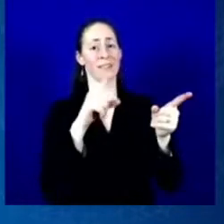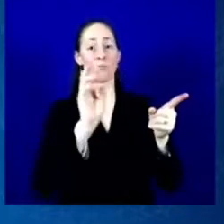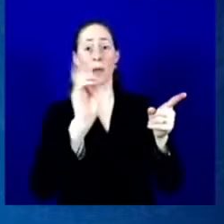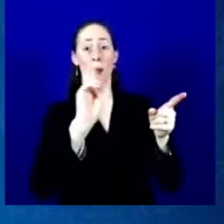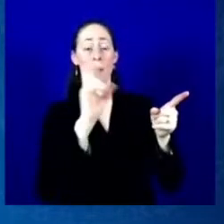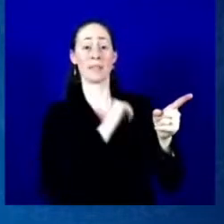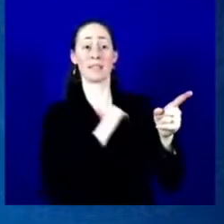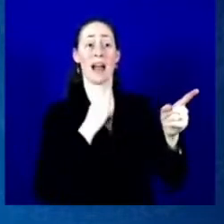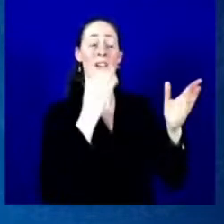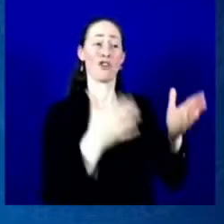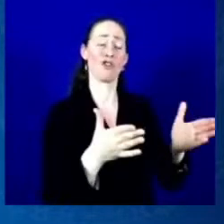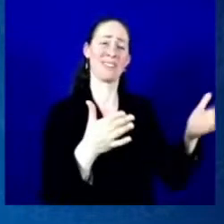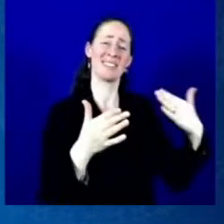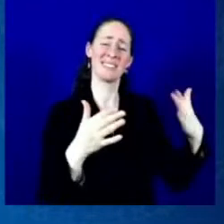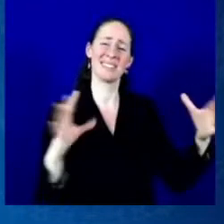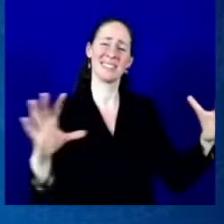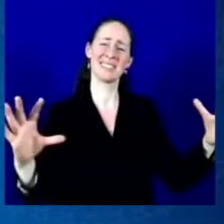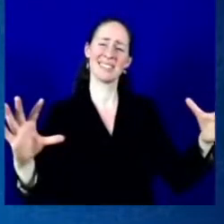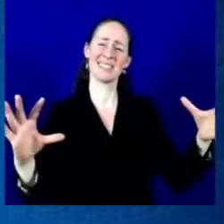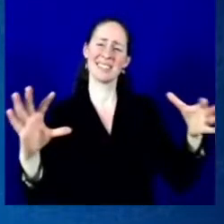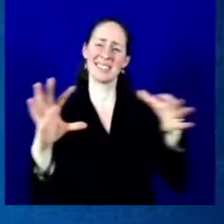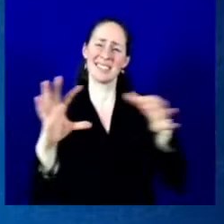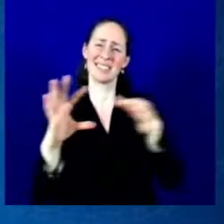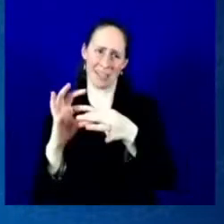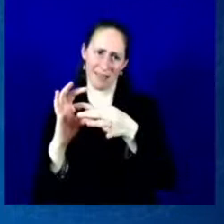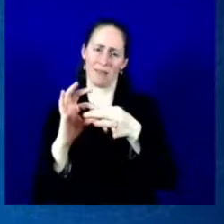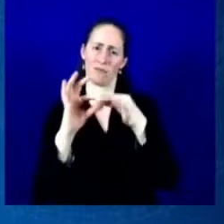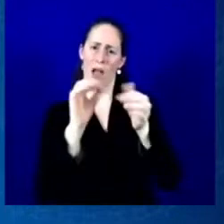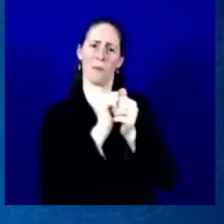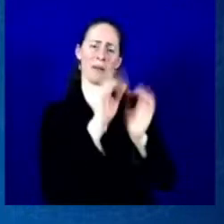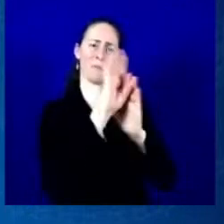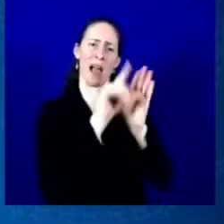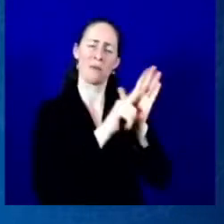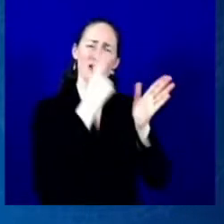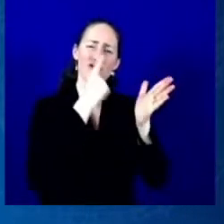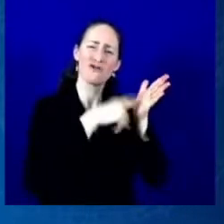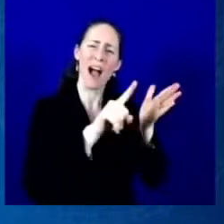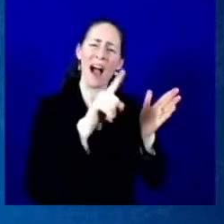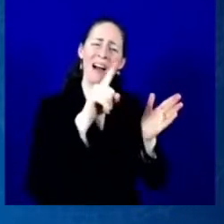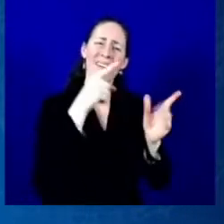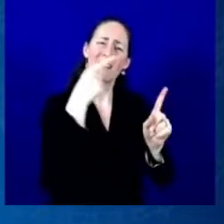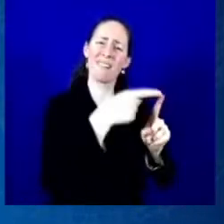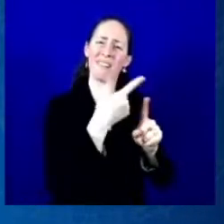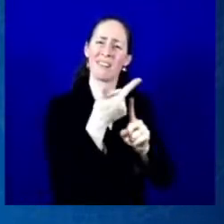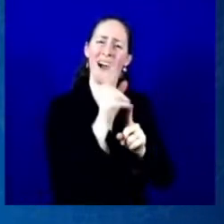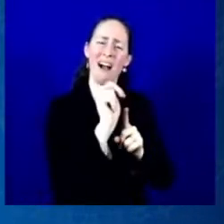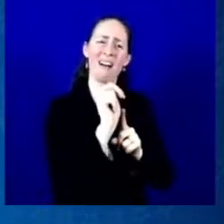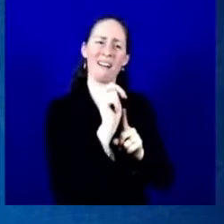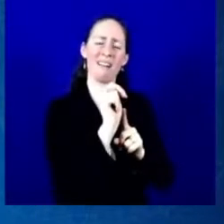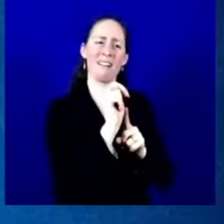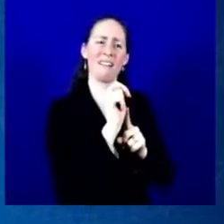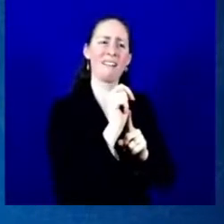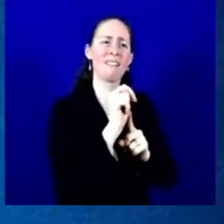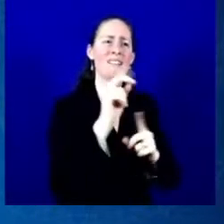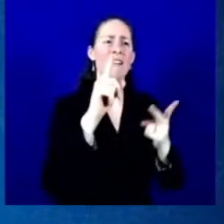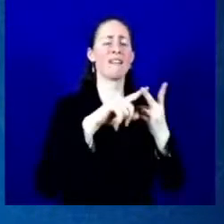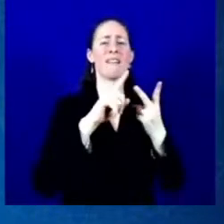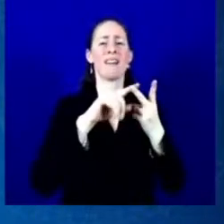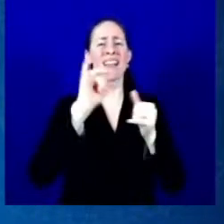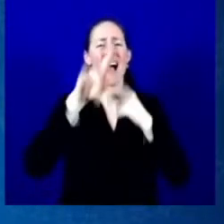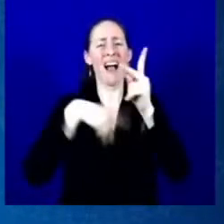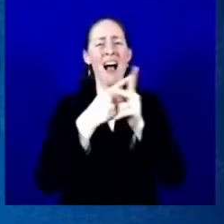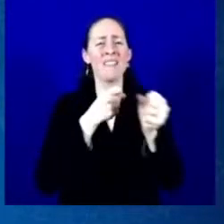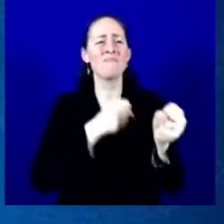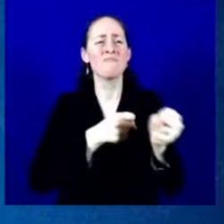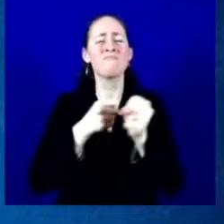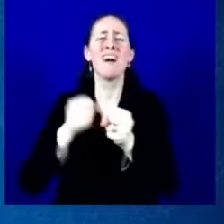in background check purchases of guns. We need a ban on assault weapons and high-capacity magazines. And don't